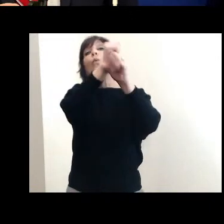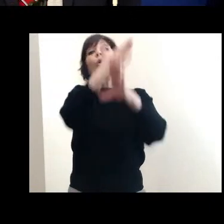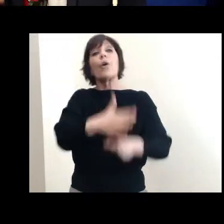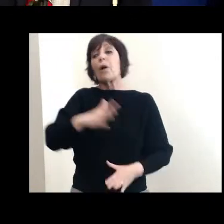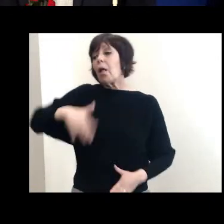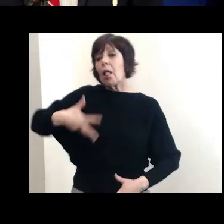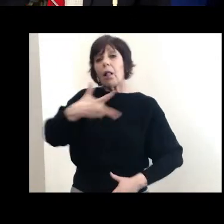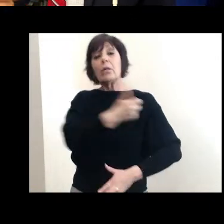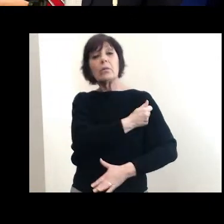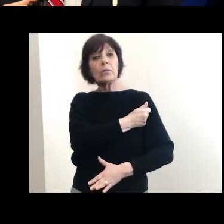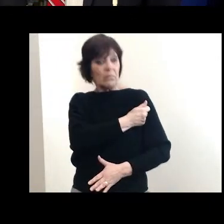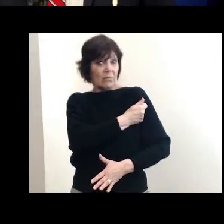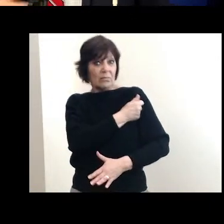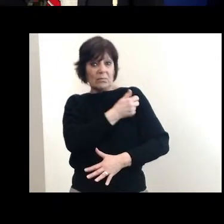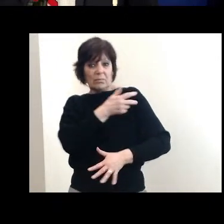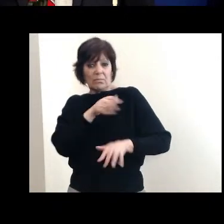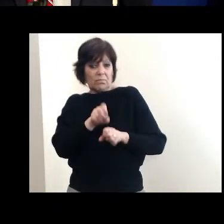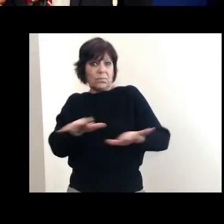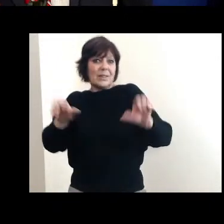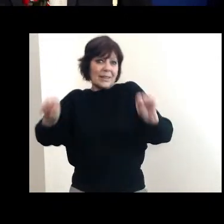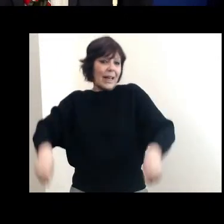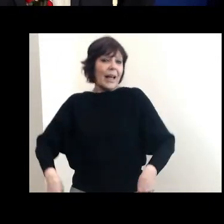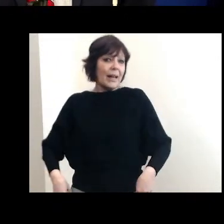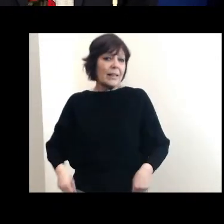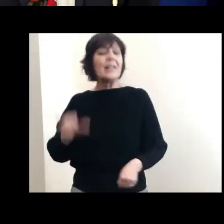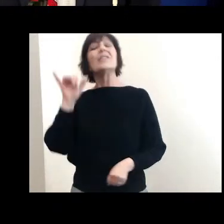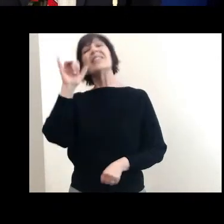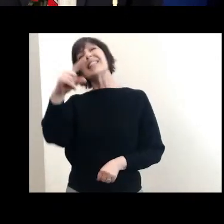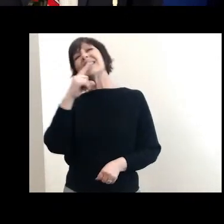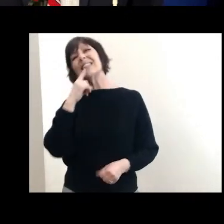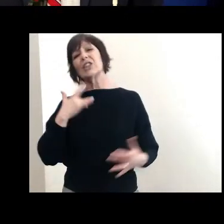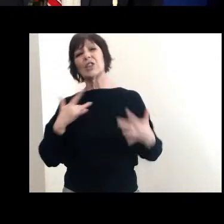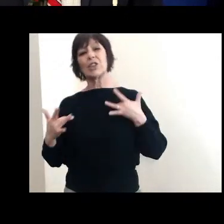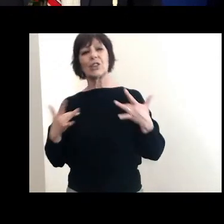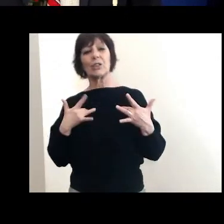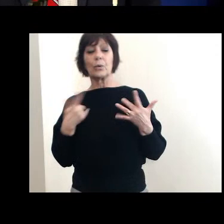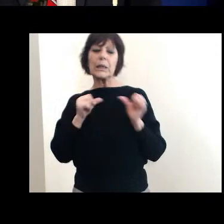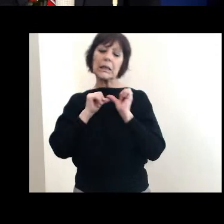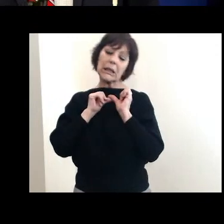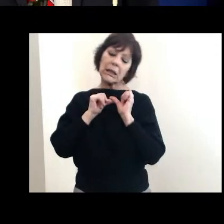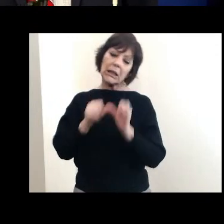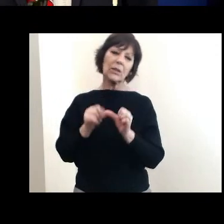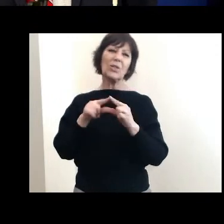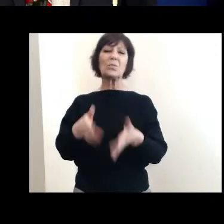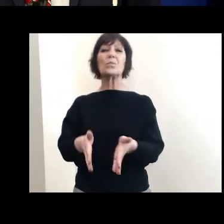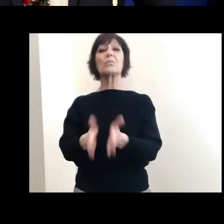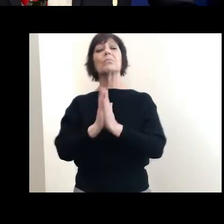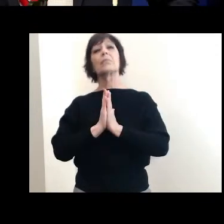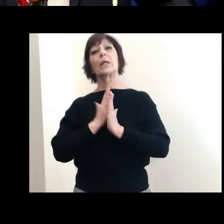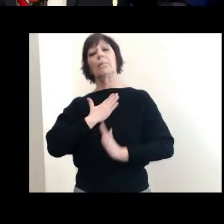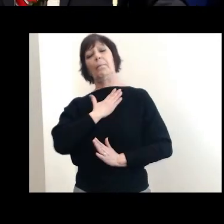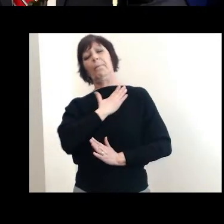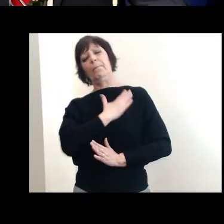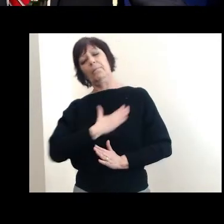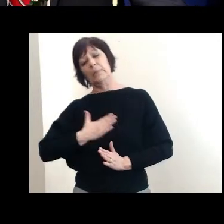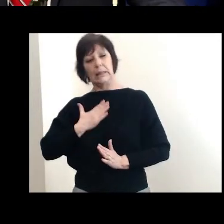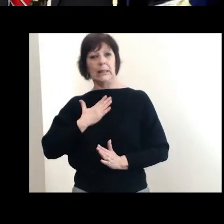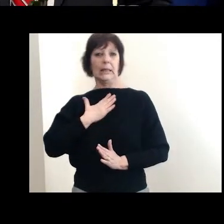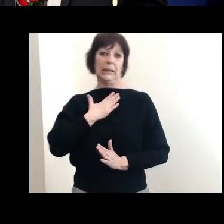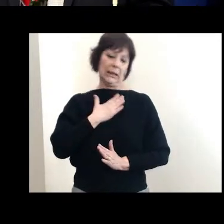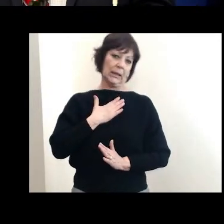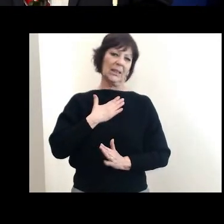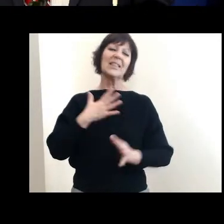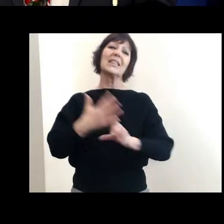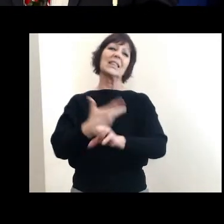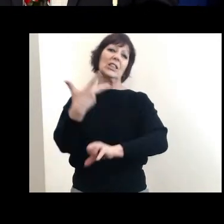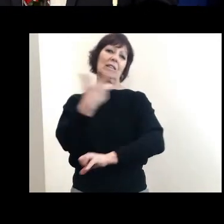hasn't been vaccinated, it could be transferred. So that is a concern, and that's why we continue to request everyone, please